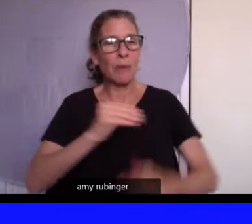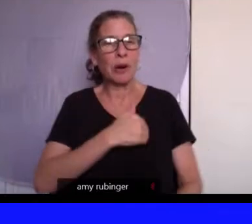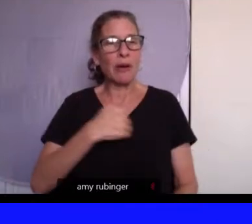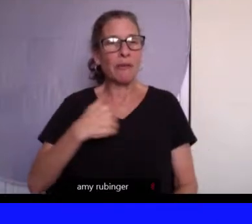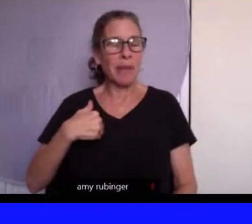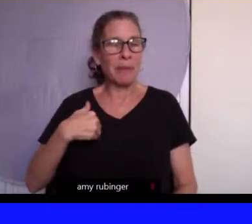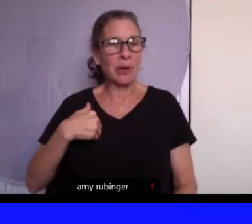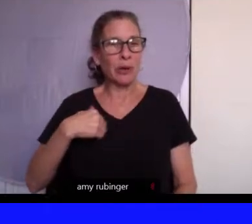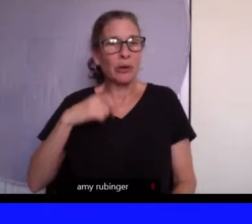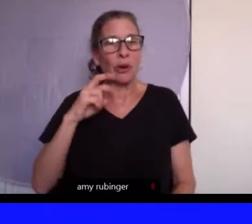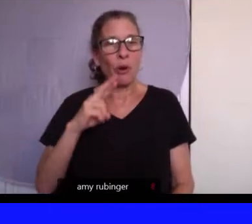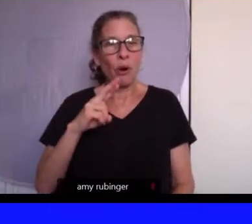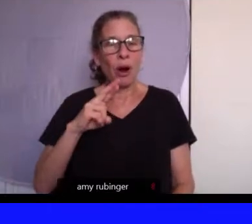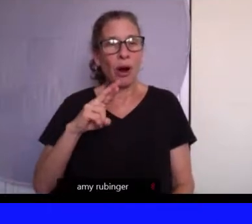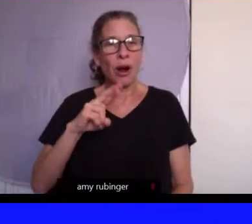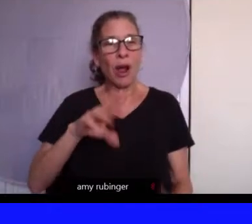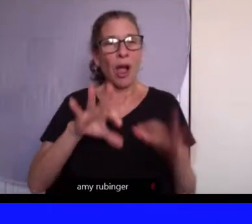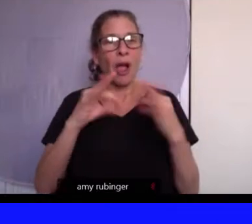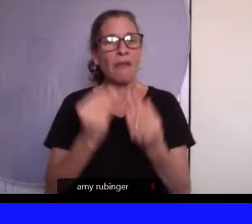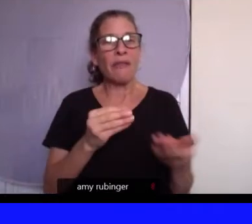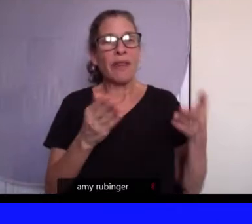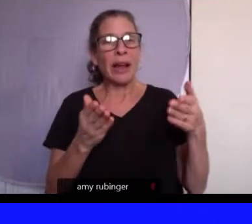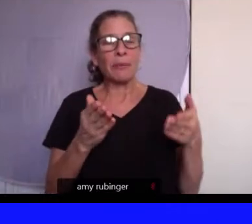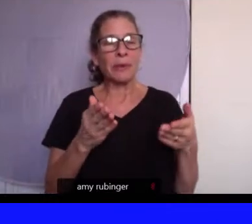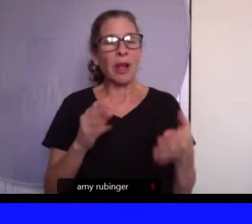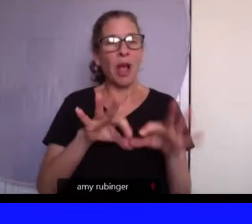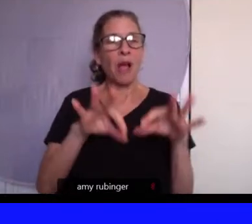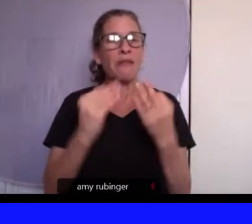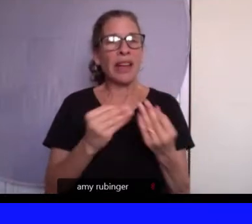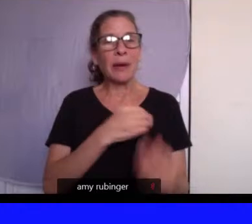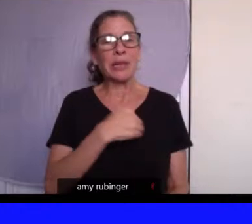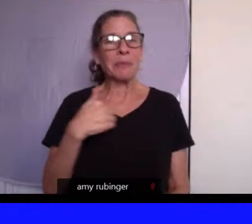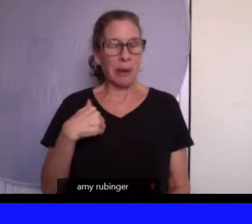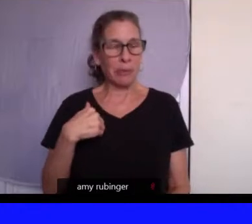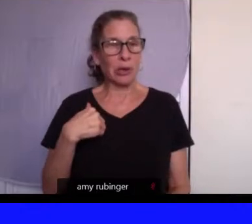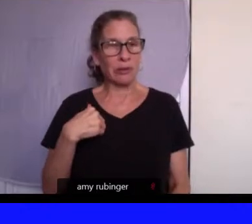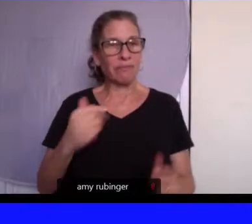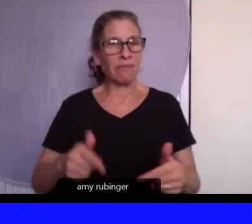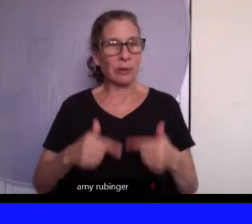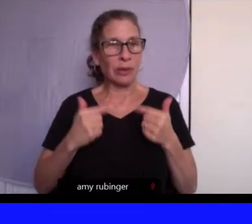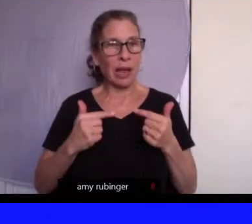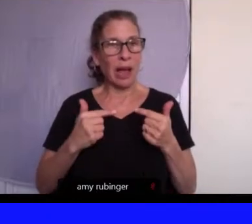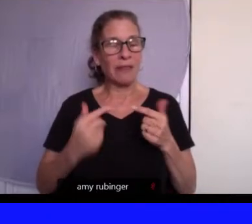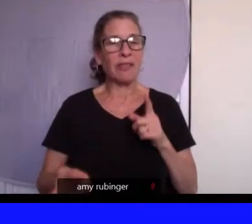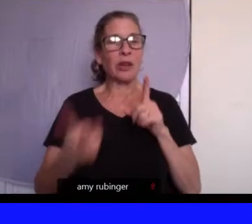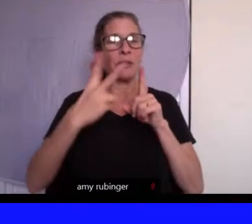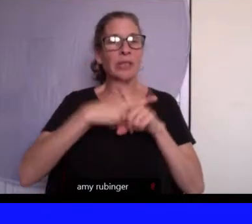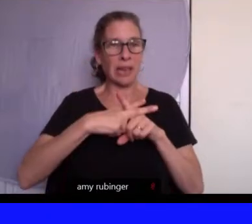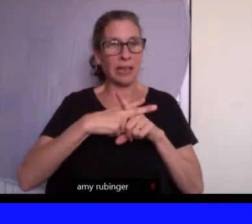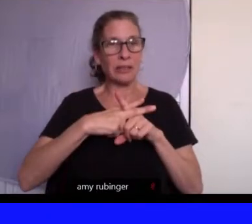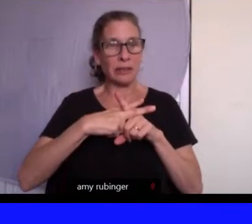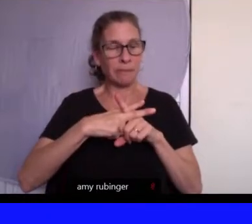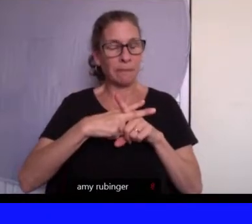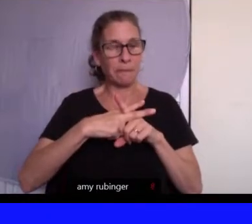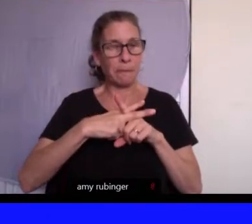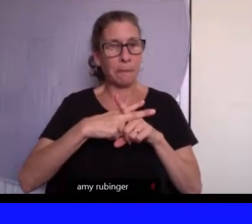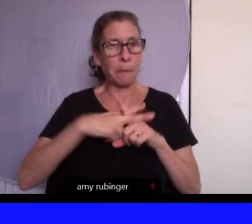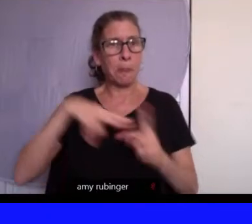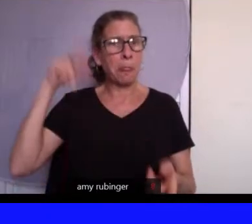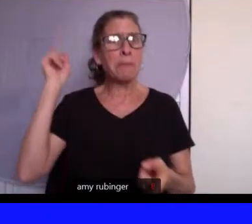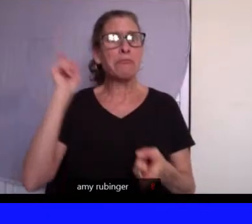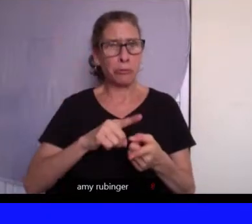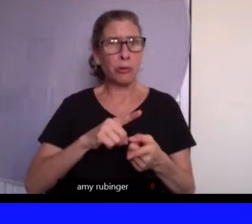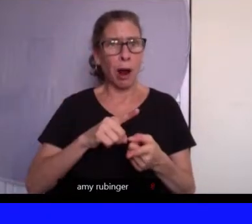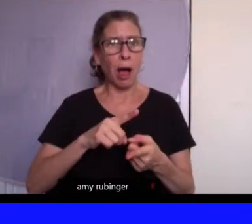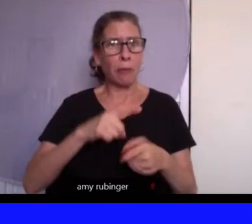9,268. It looks like in 2020. Because I'm just wondering too if that doesn't tend to have an impact, because